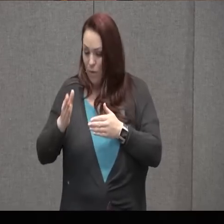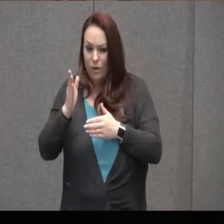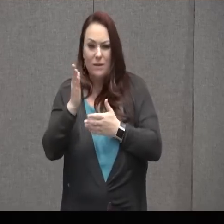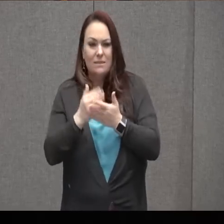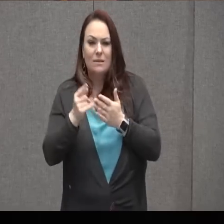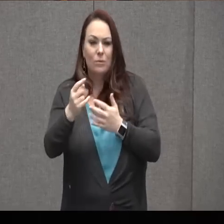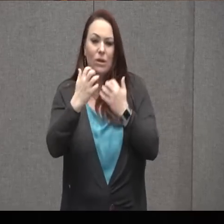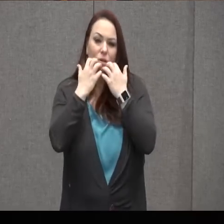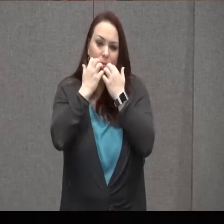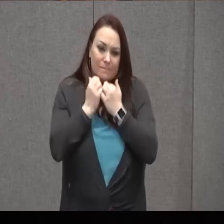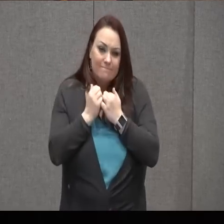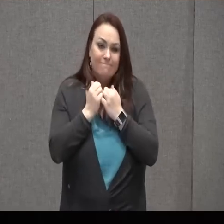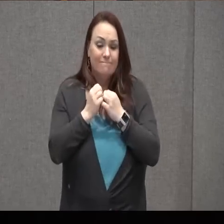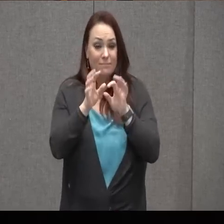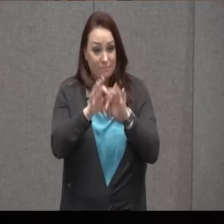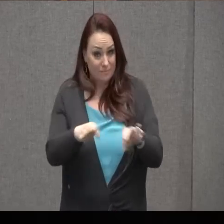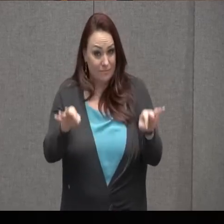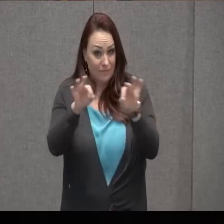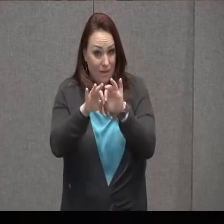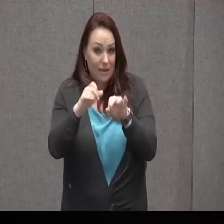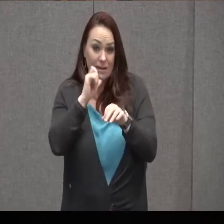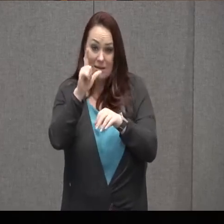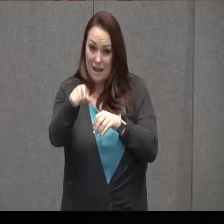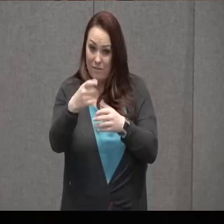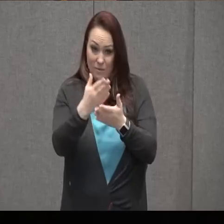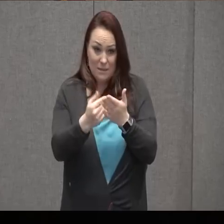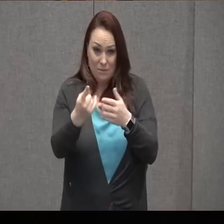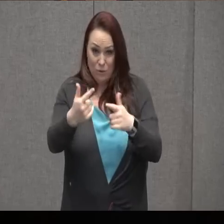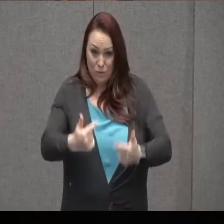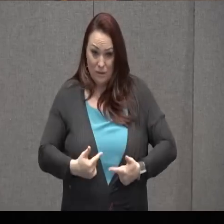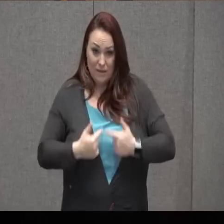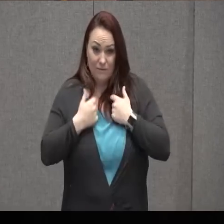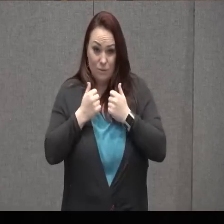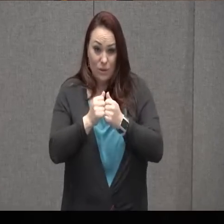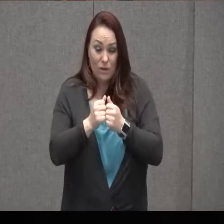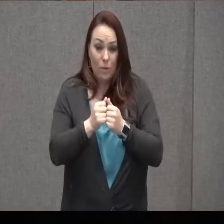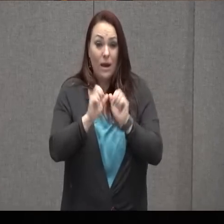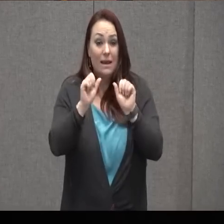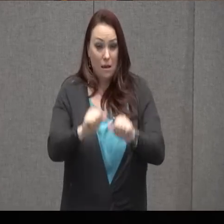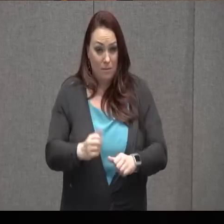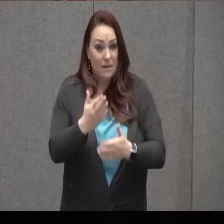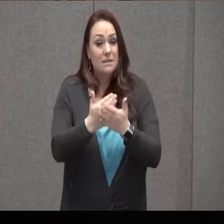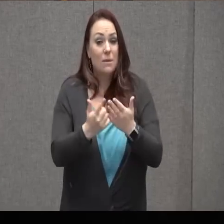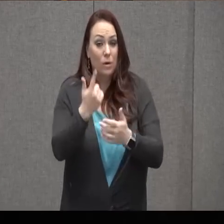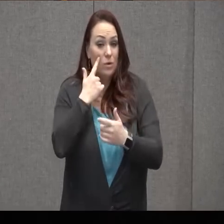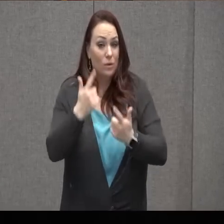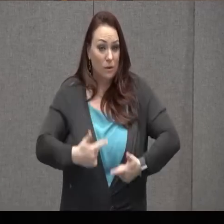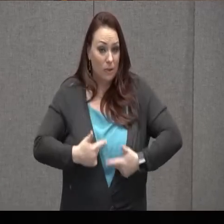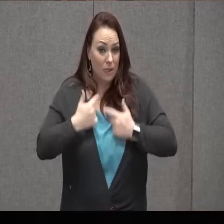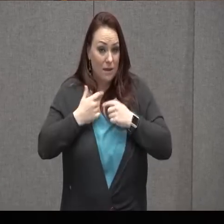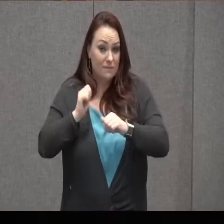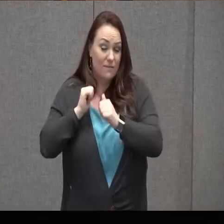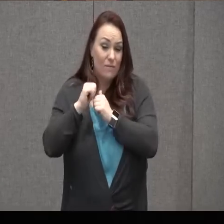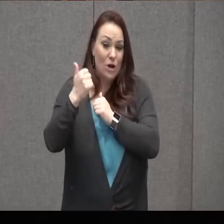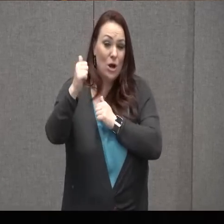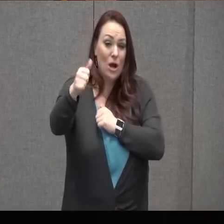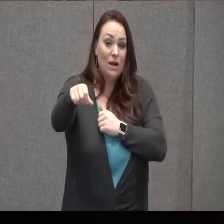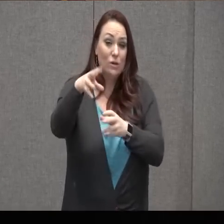about. It doesn't have to be somebody that lives with you. It can also be someone that lives far away, and you can mail this in the